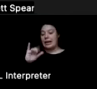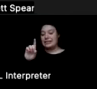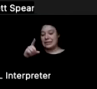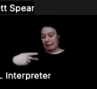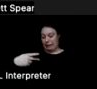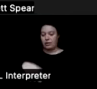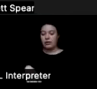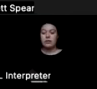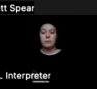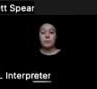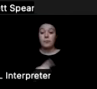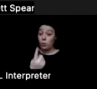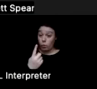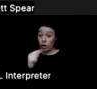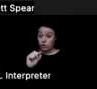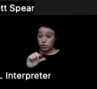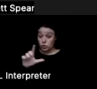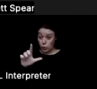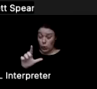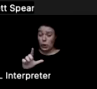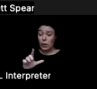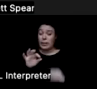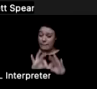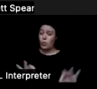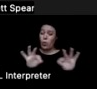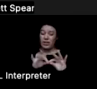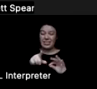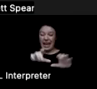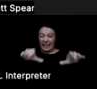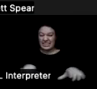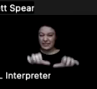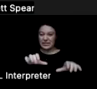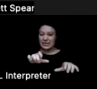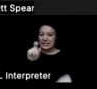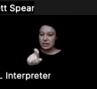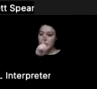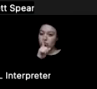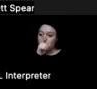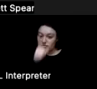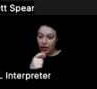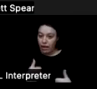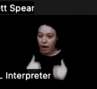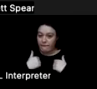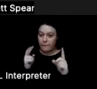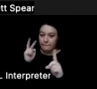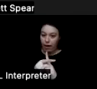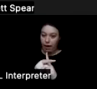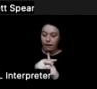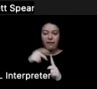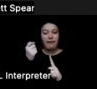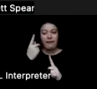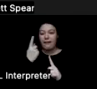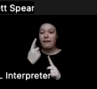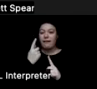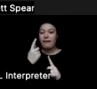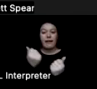really need these to be living activities, right? The fact is that we're going to have to constantly be evolving and changing so that we can